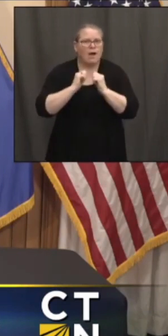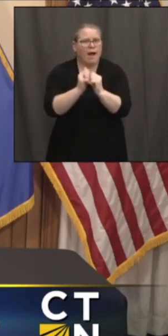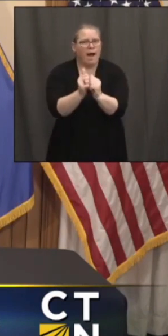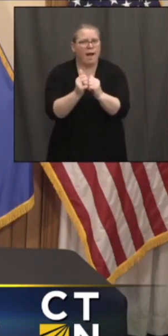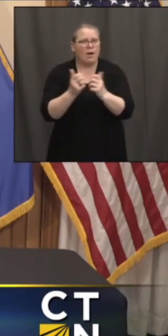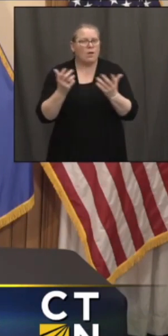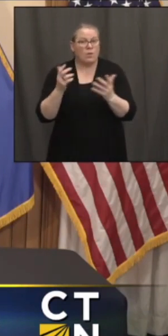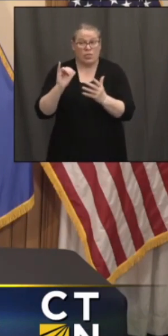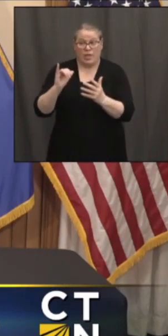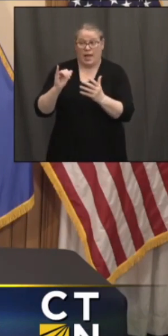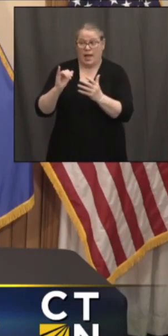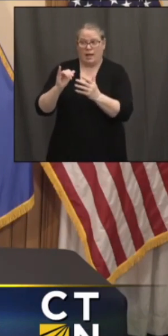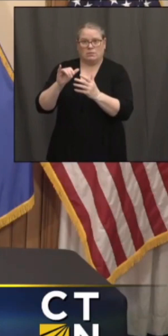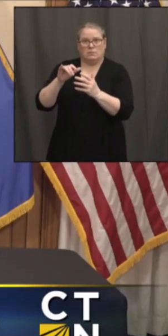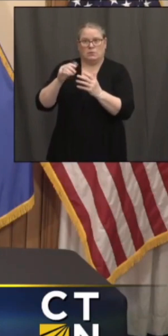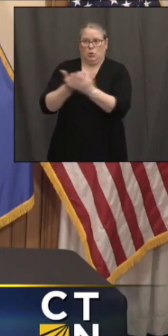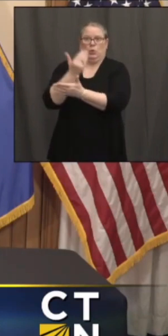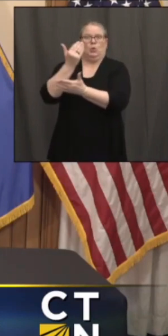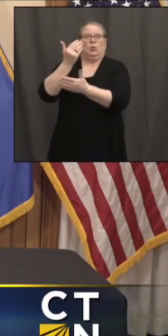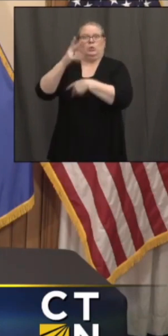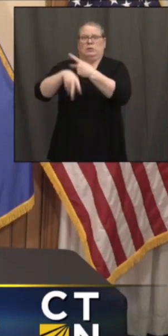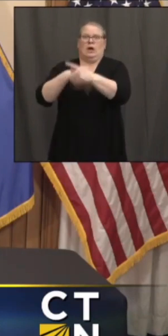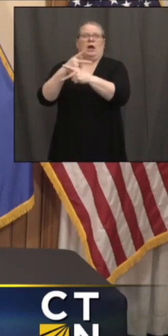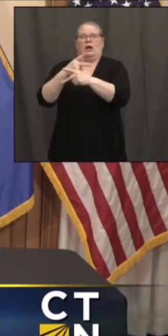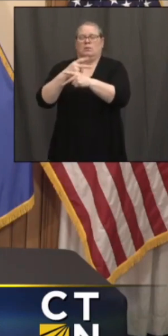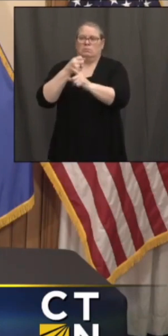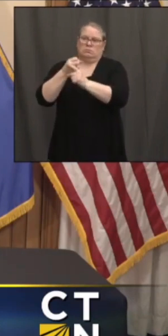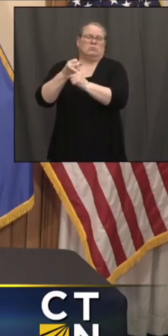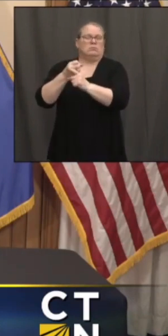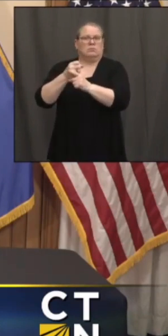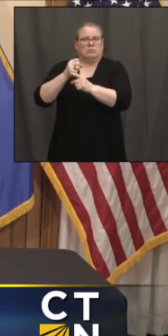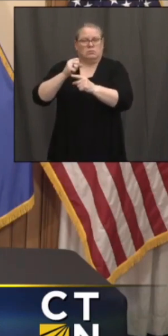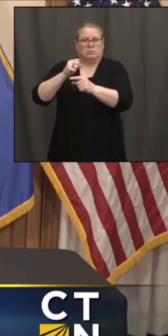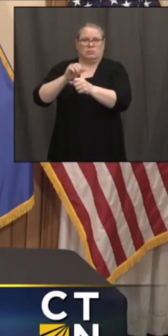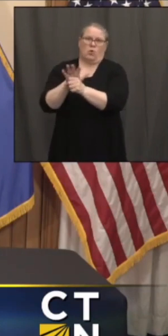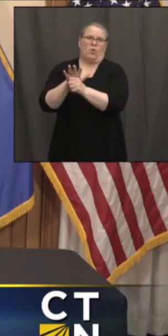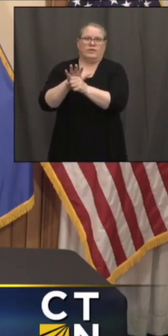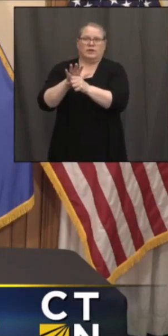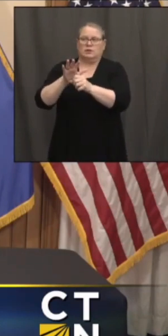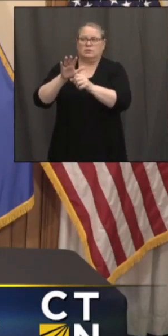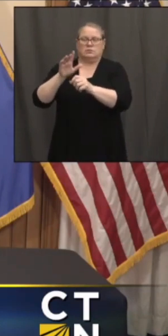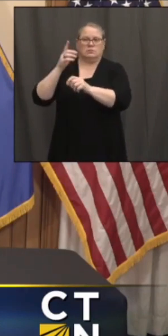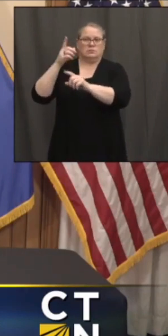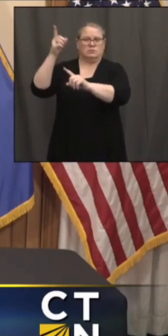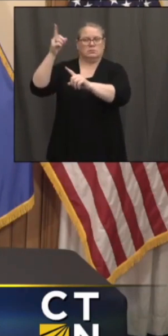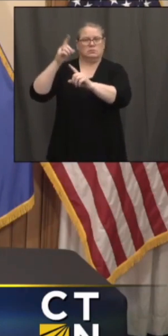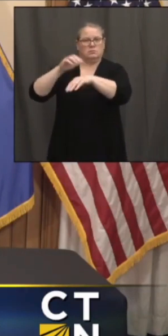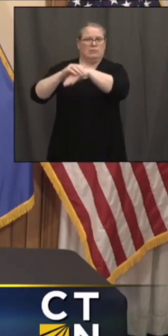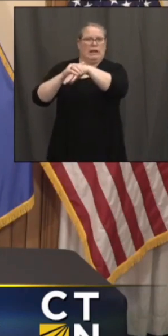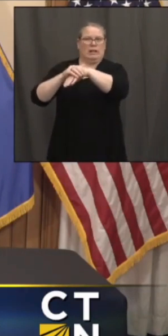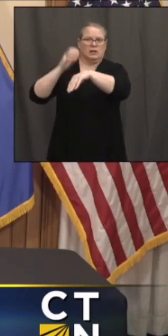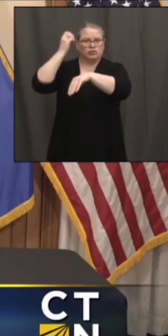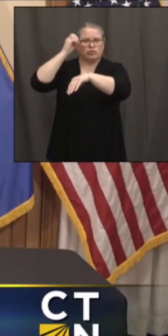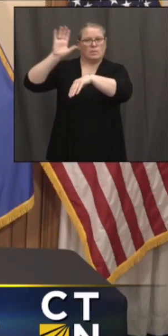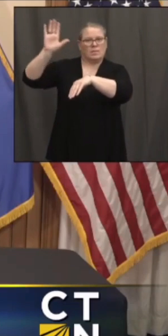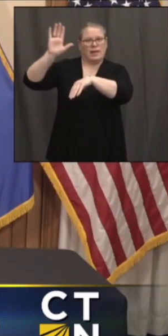variant? Are there other things that the state can do, or other ideas to try to pass